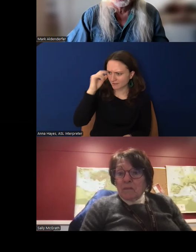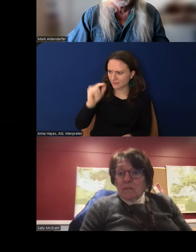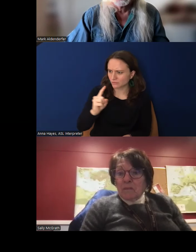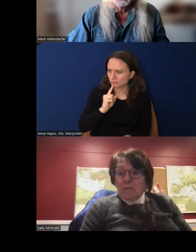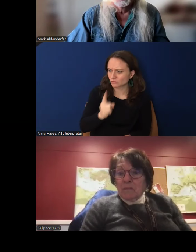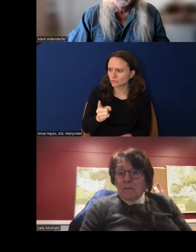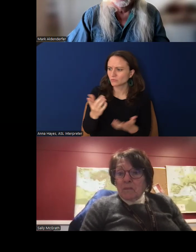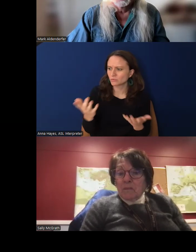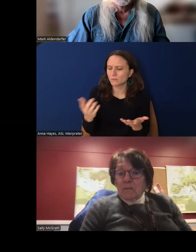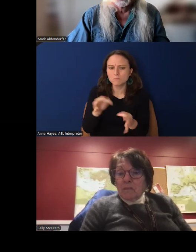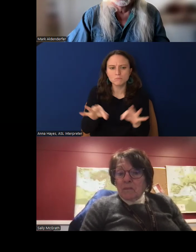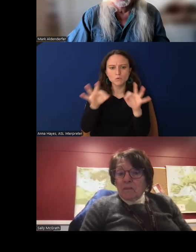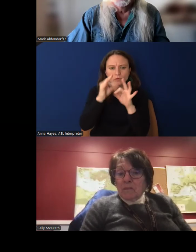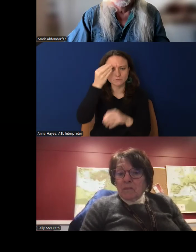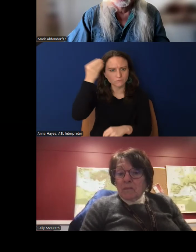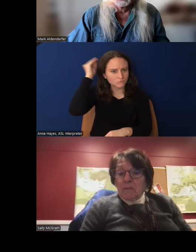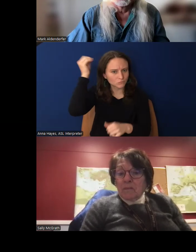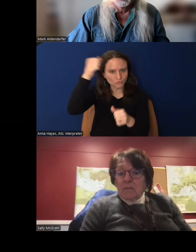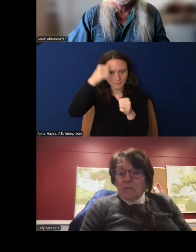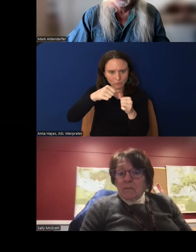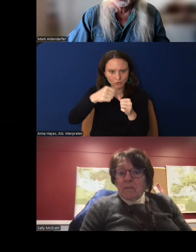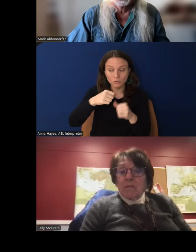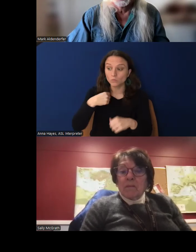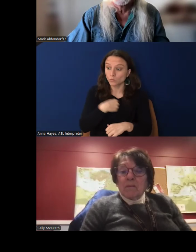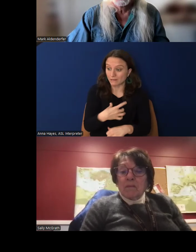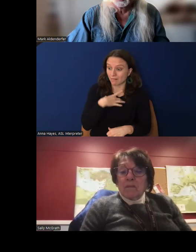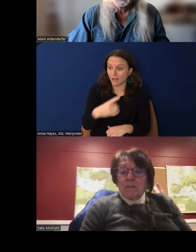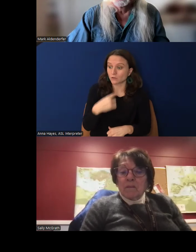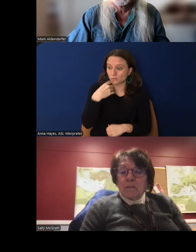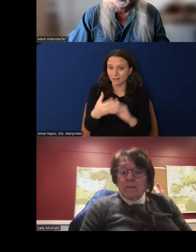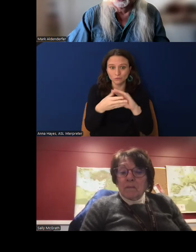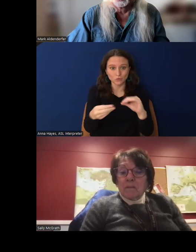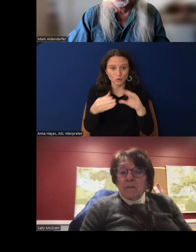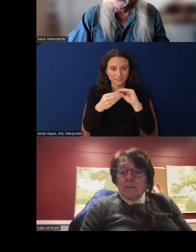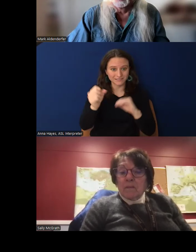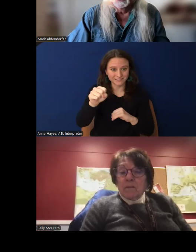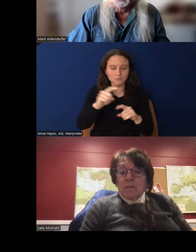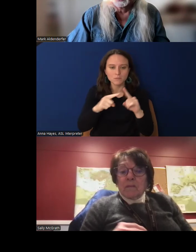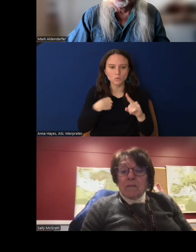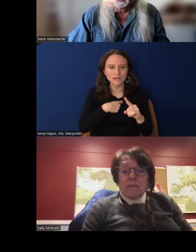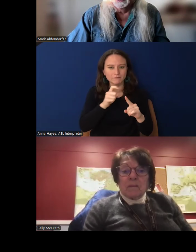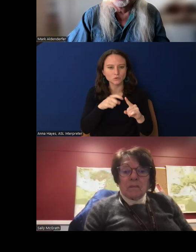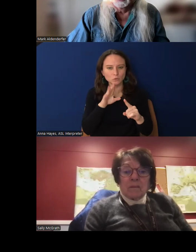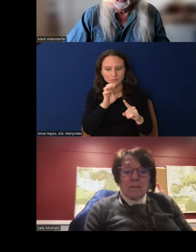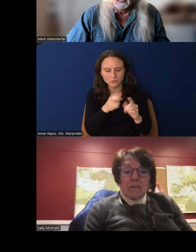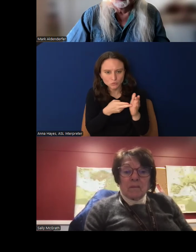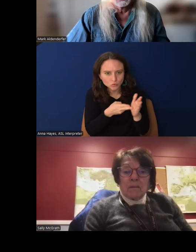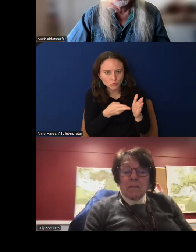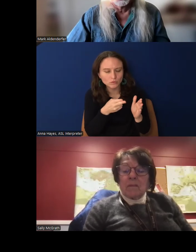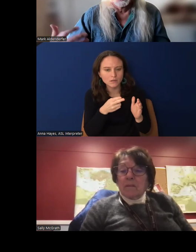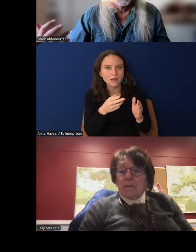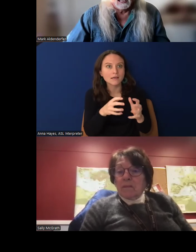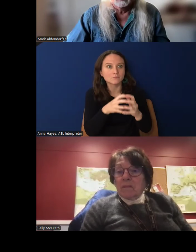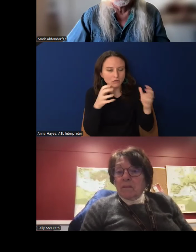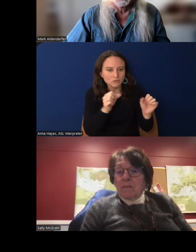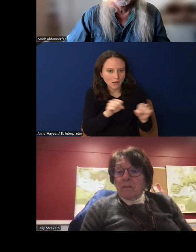tell stories, but if we're being, we have to be true as best we can to the empirical data. So on the one hand, we need data, but on the